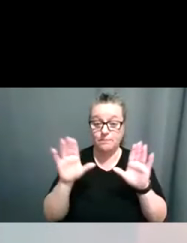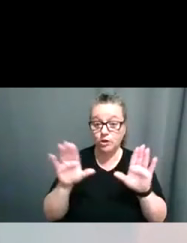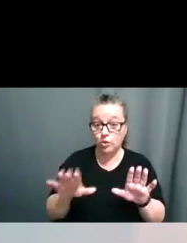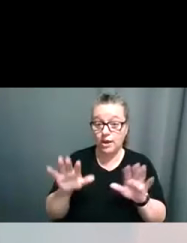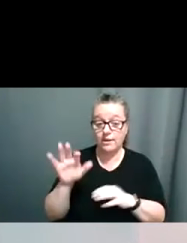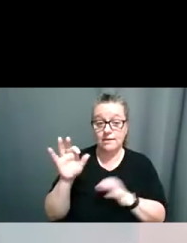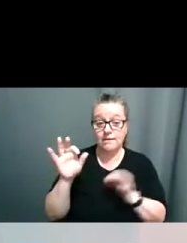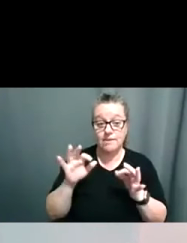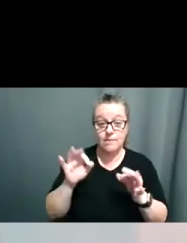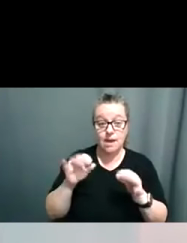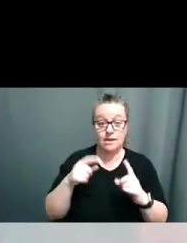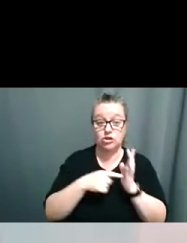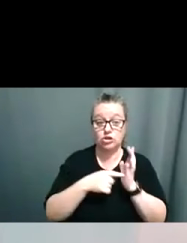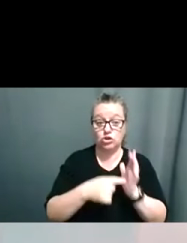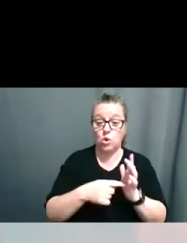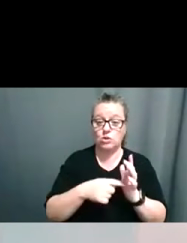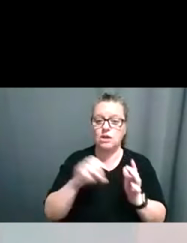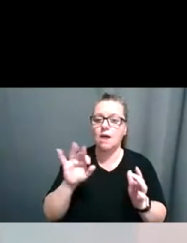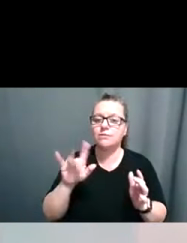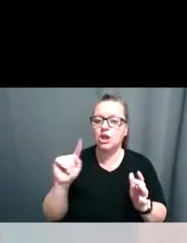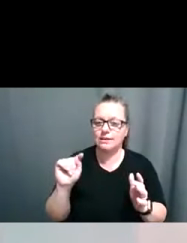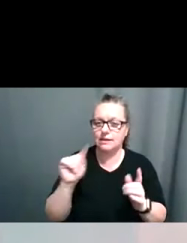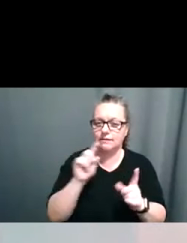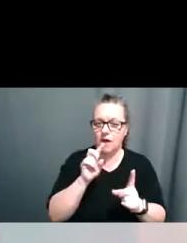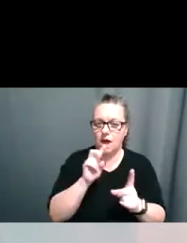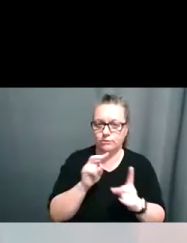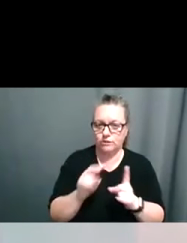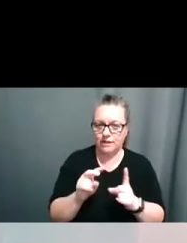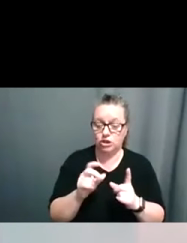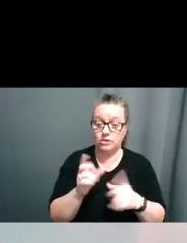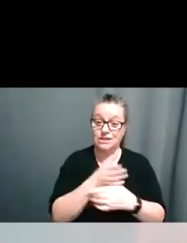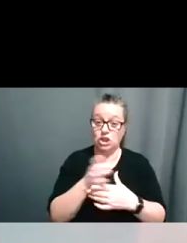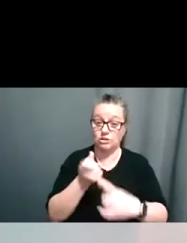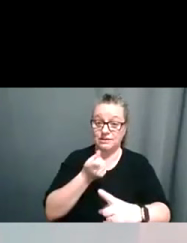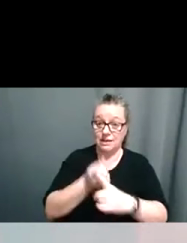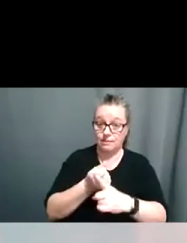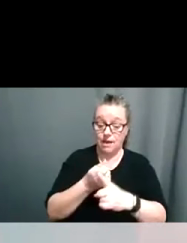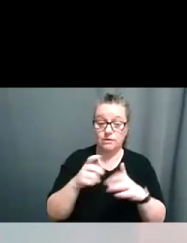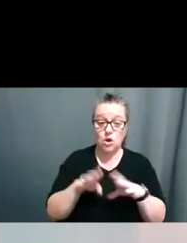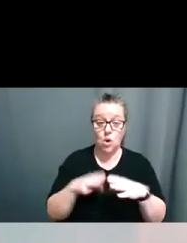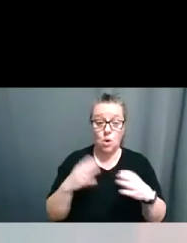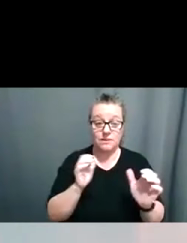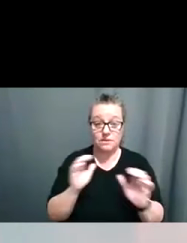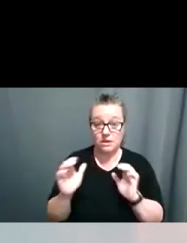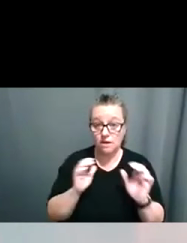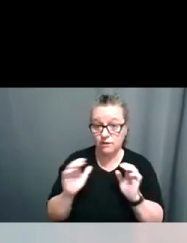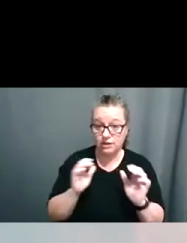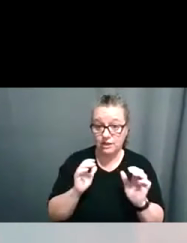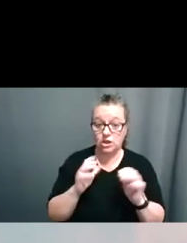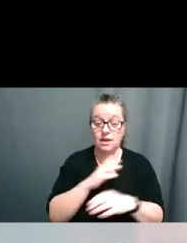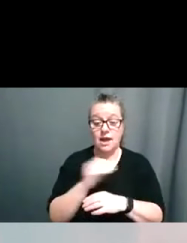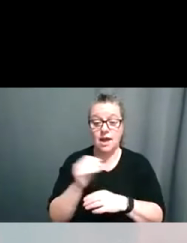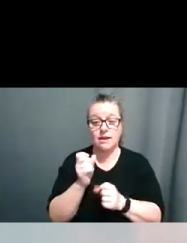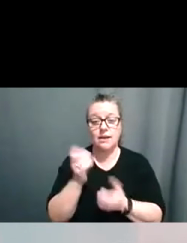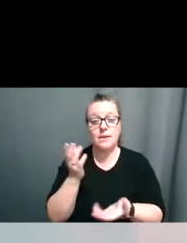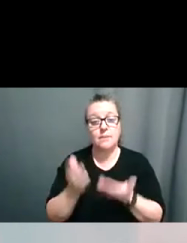presents an objective observation. It shares the impact of what was observed. It opens up a conversation about next steps, and maybe